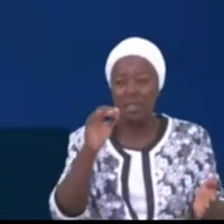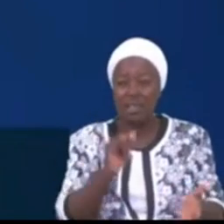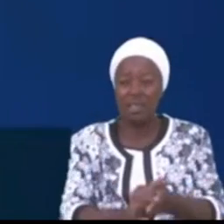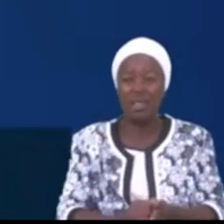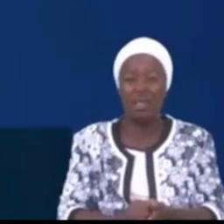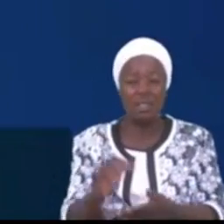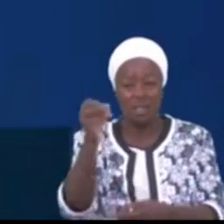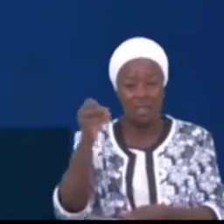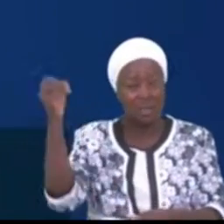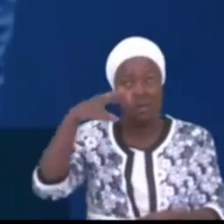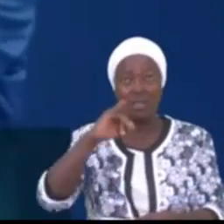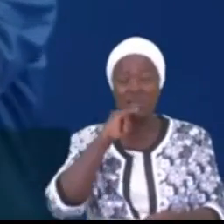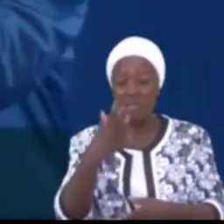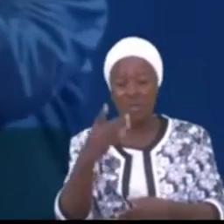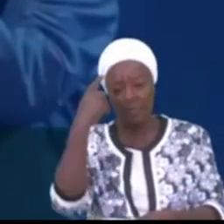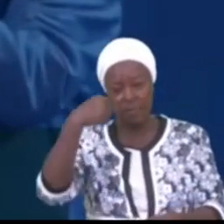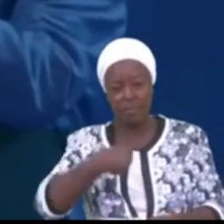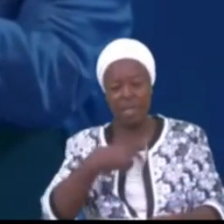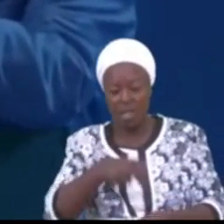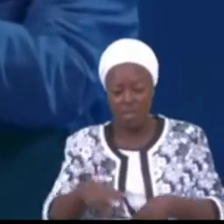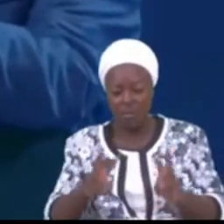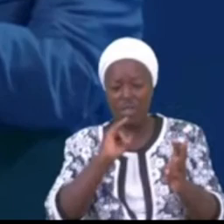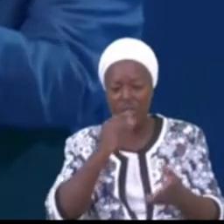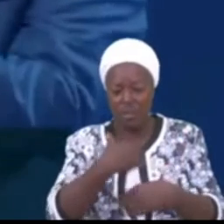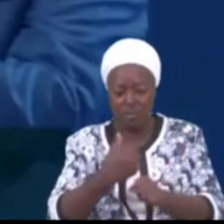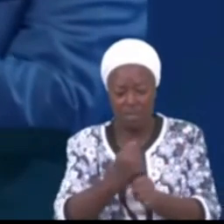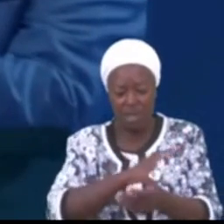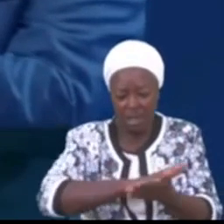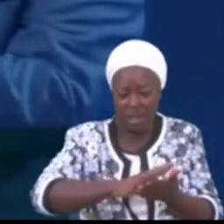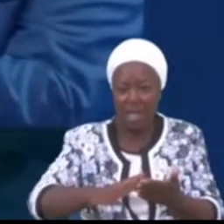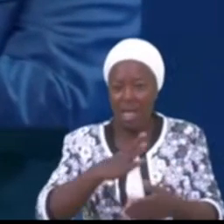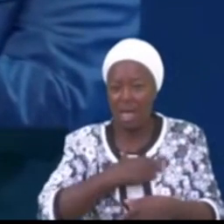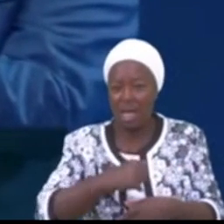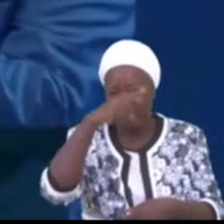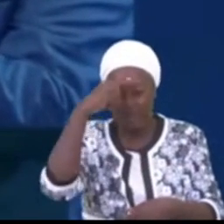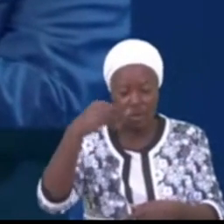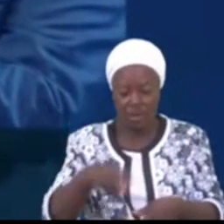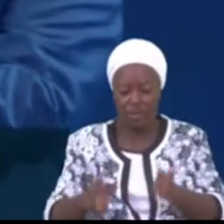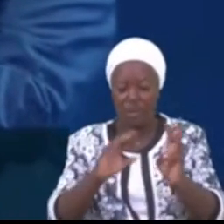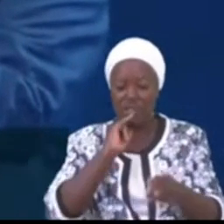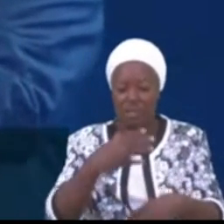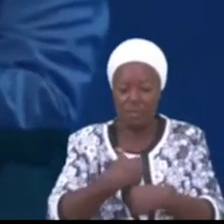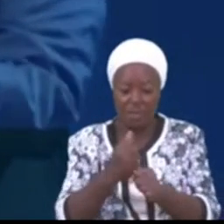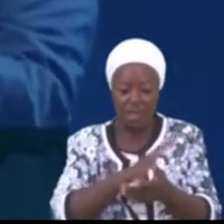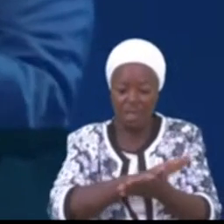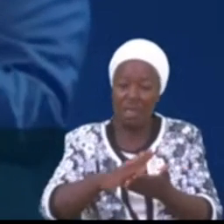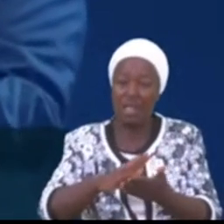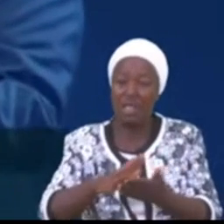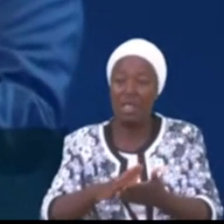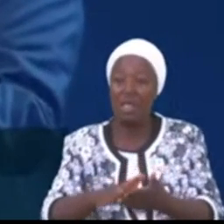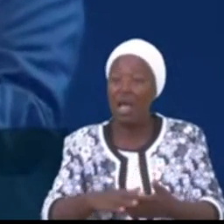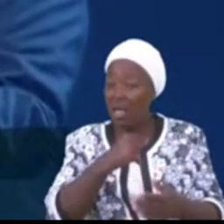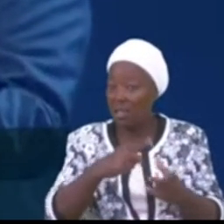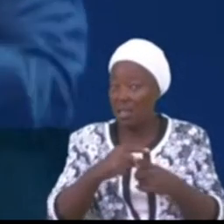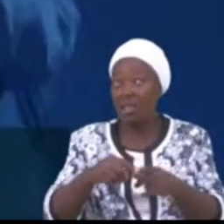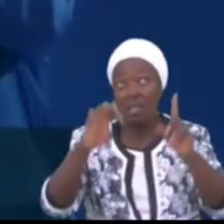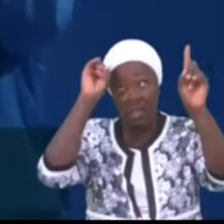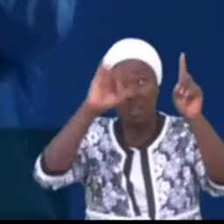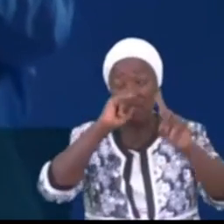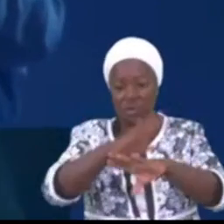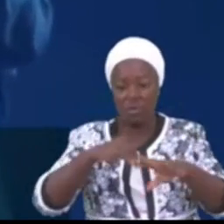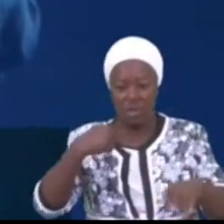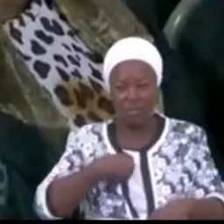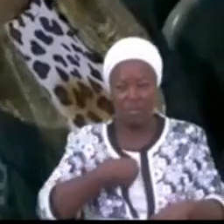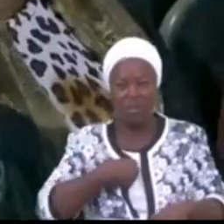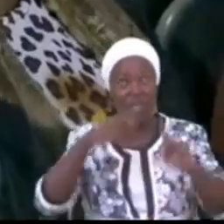me. The way is made clear. And because the way is made clear, and he's calling me, he's calling